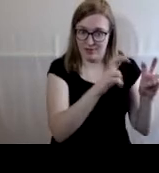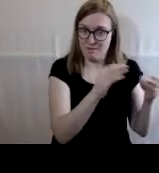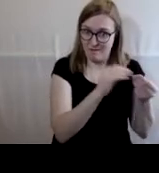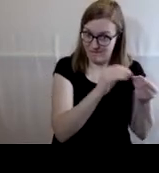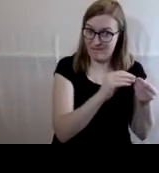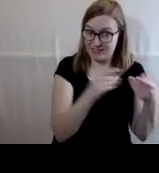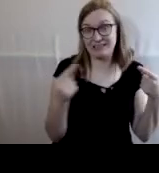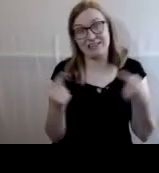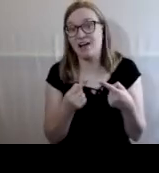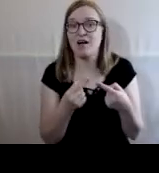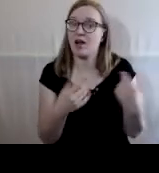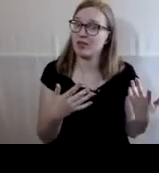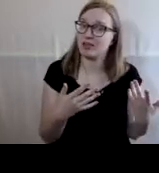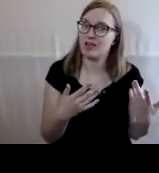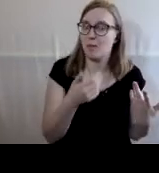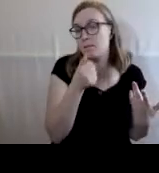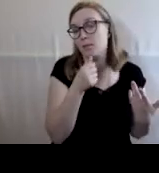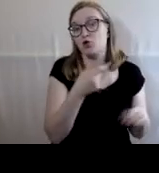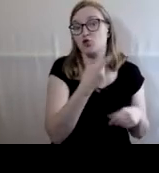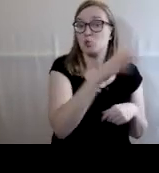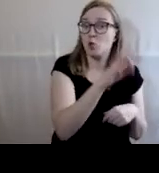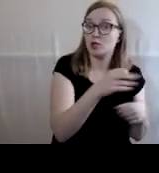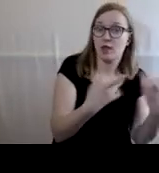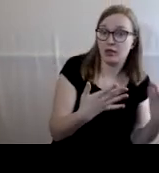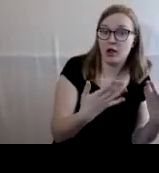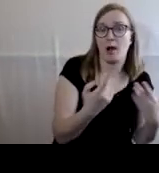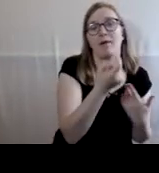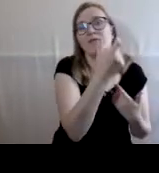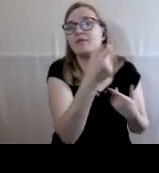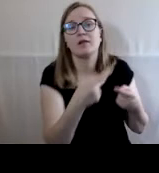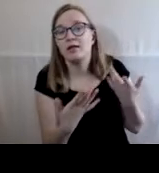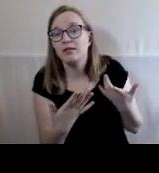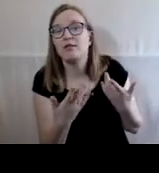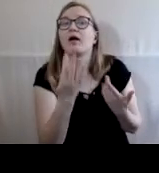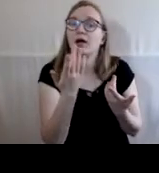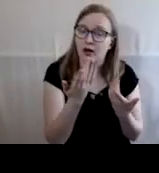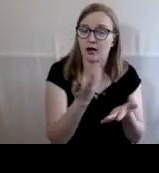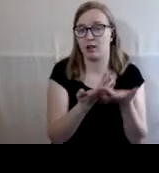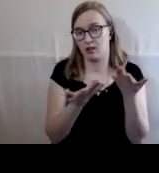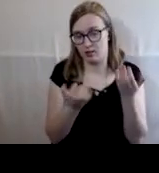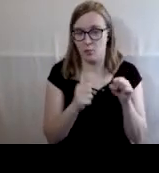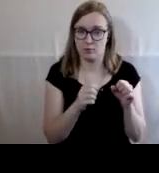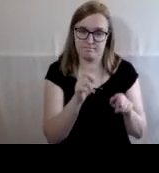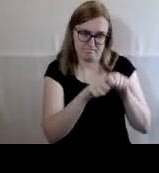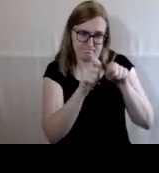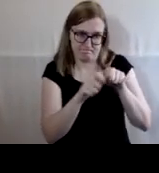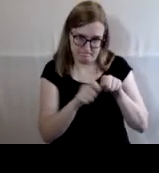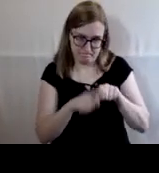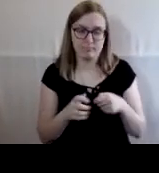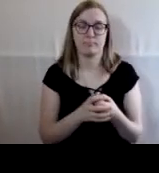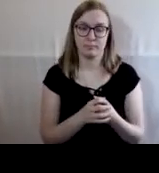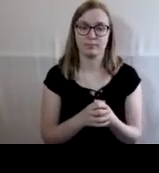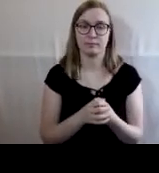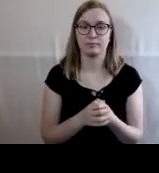to what degree? Is it essential, or is it we've included it and because we've